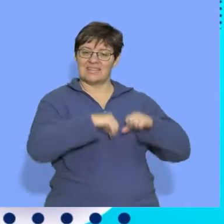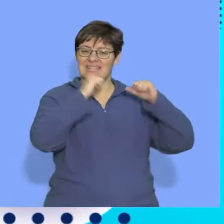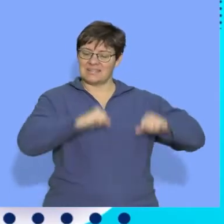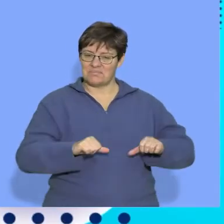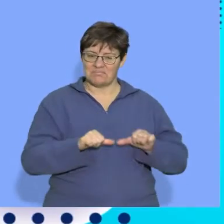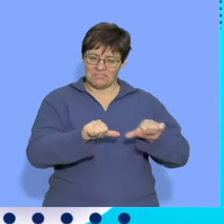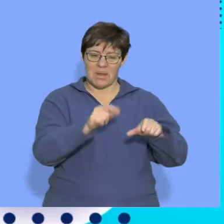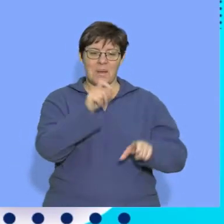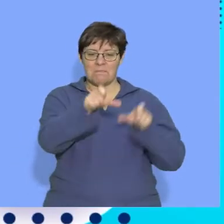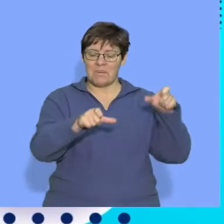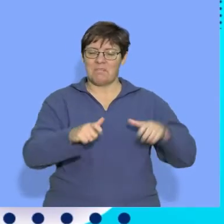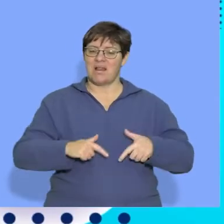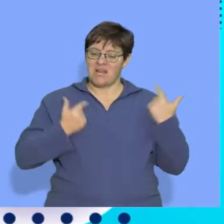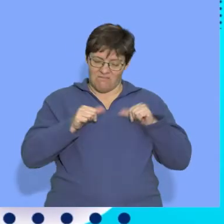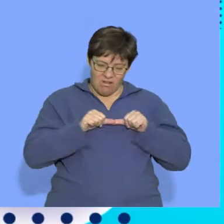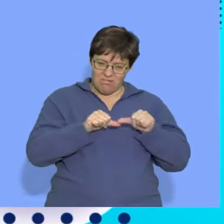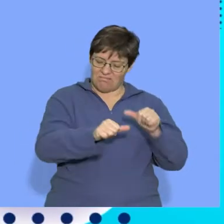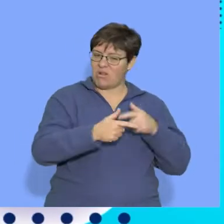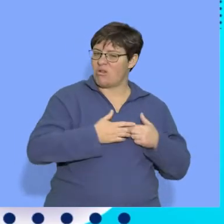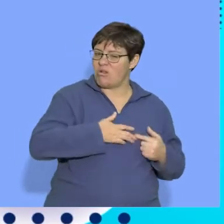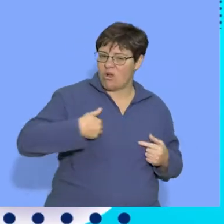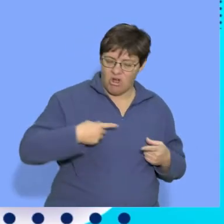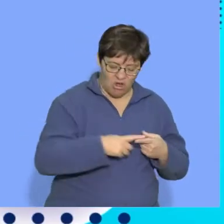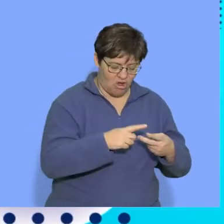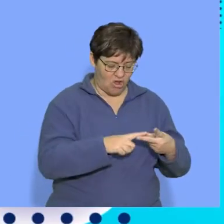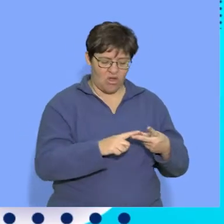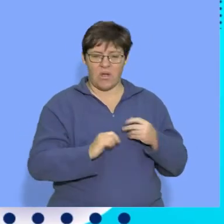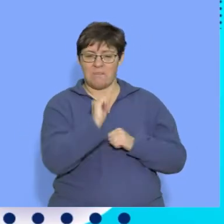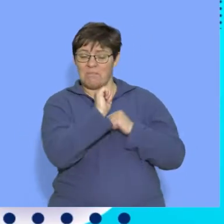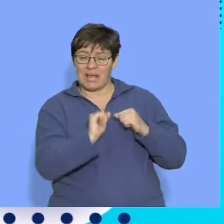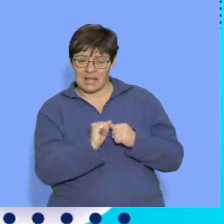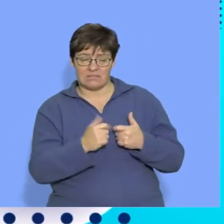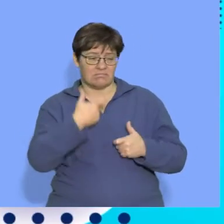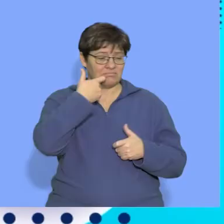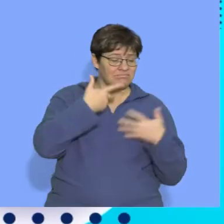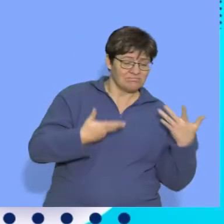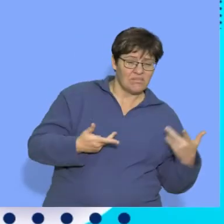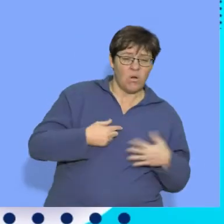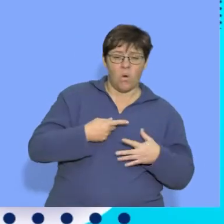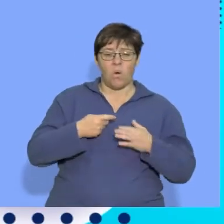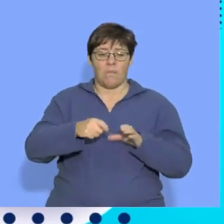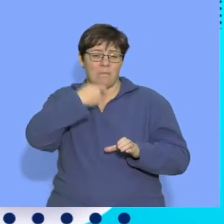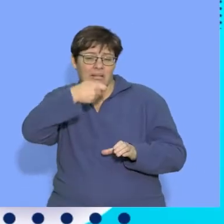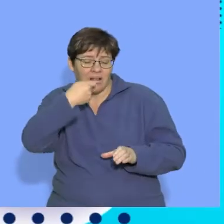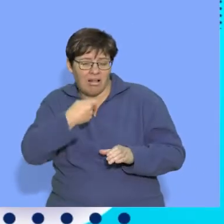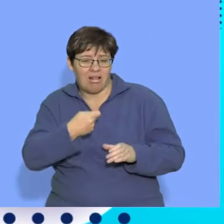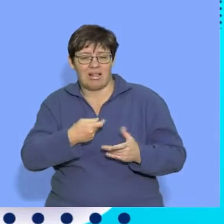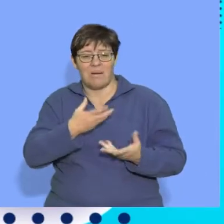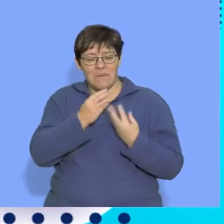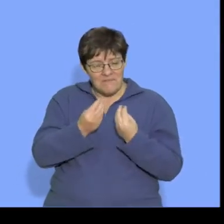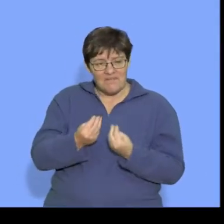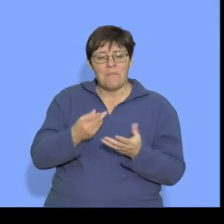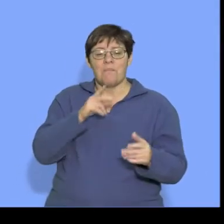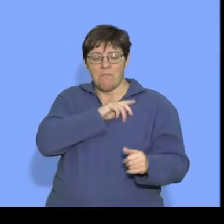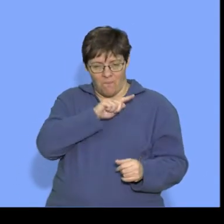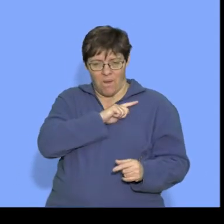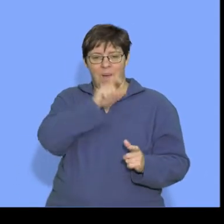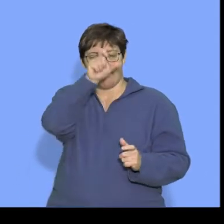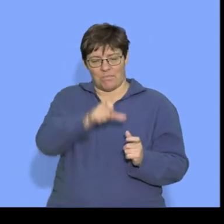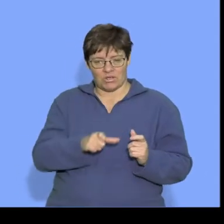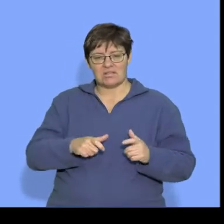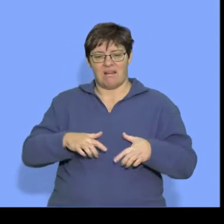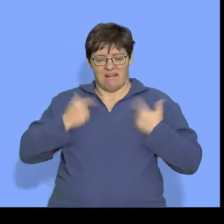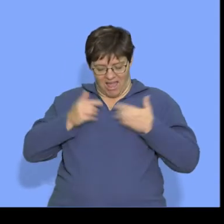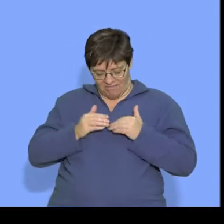improved mechanization, more access to food and medical care, and that has all led to an increase in